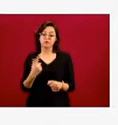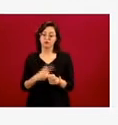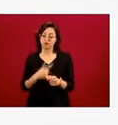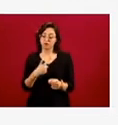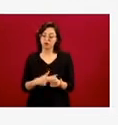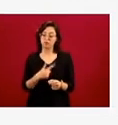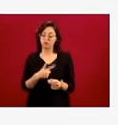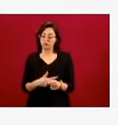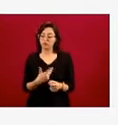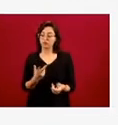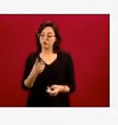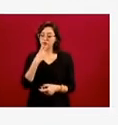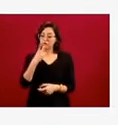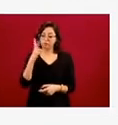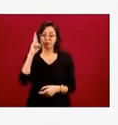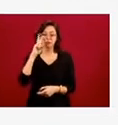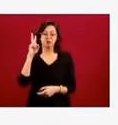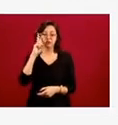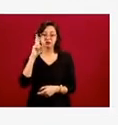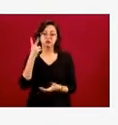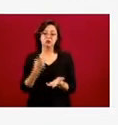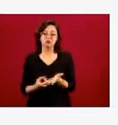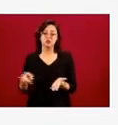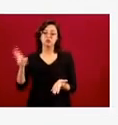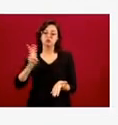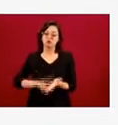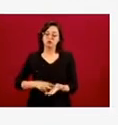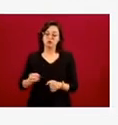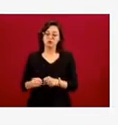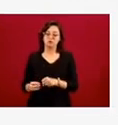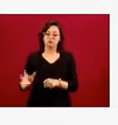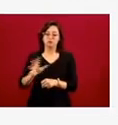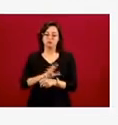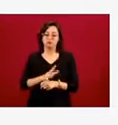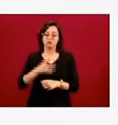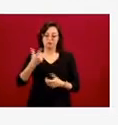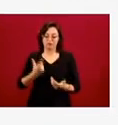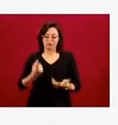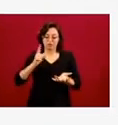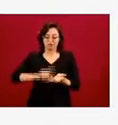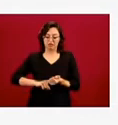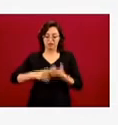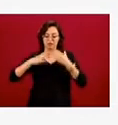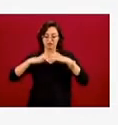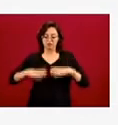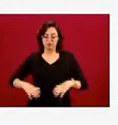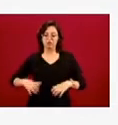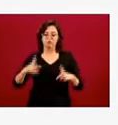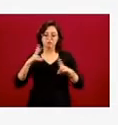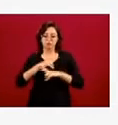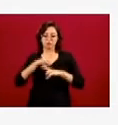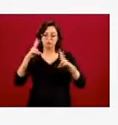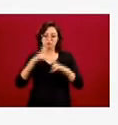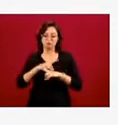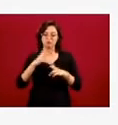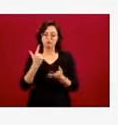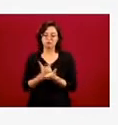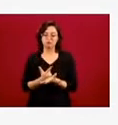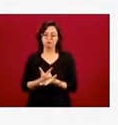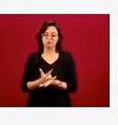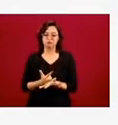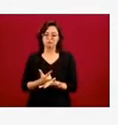like hypertension, obesity, diabetes, kidney failure, how many of them were smokers.